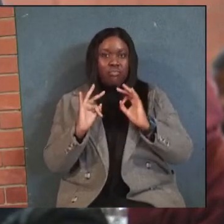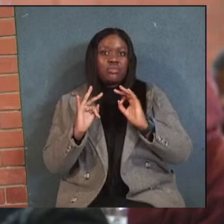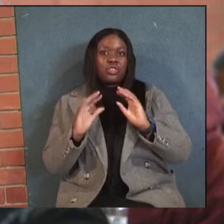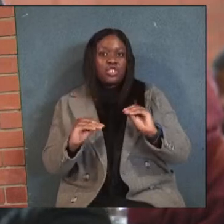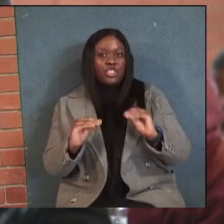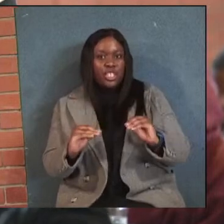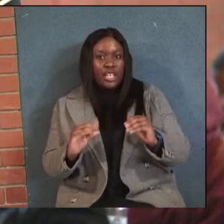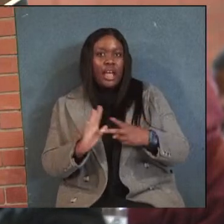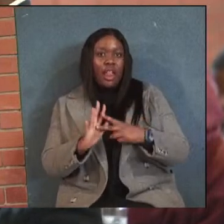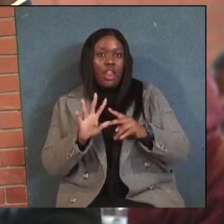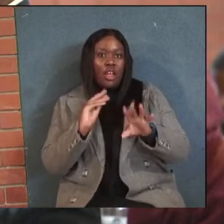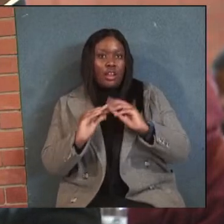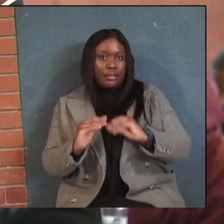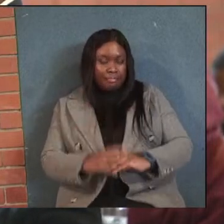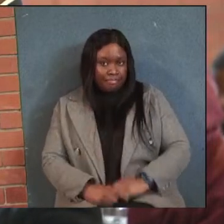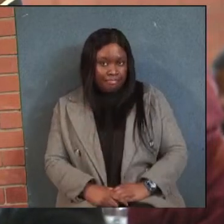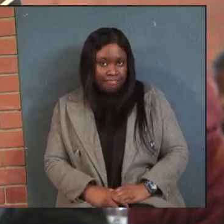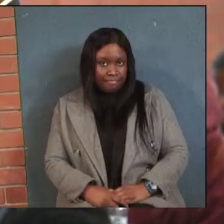learning. Now,